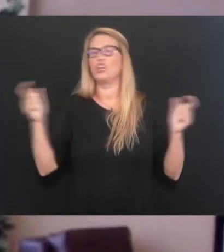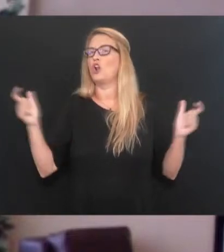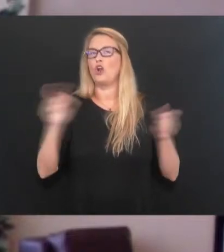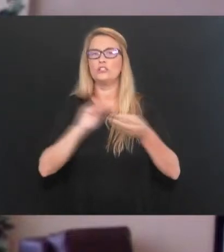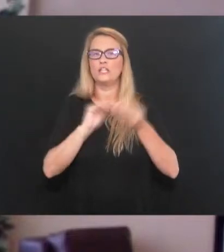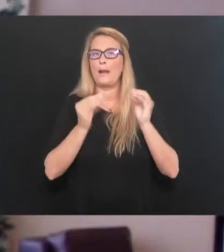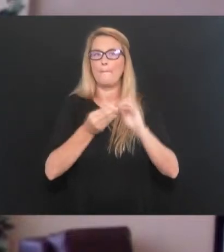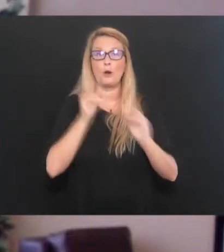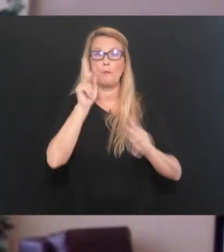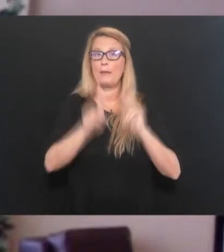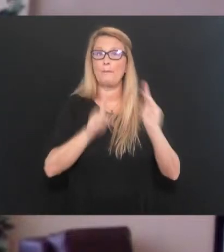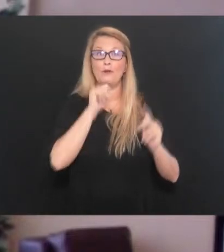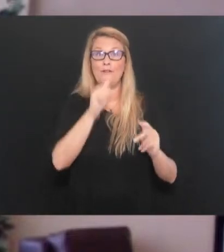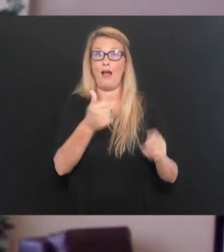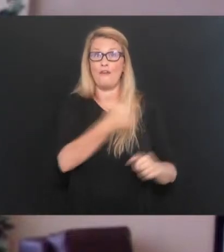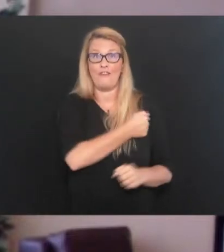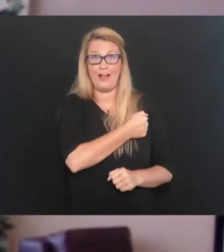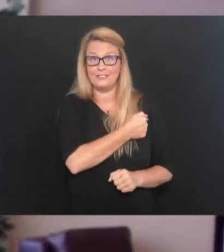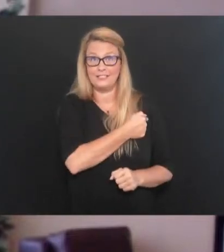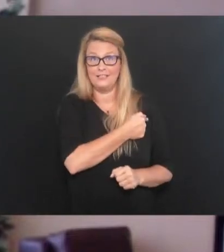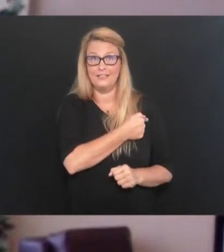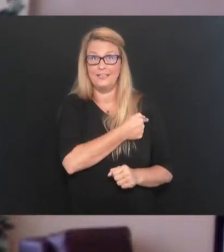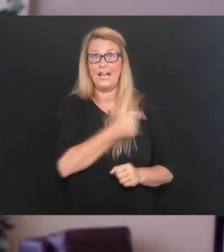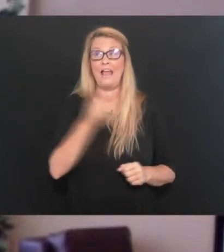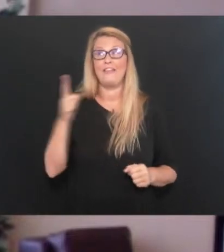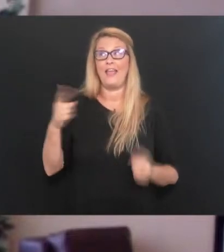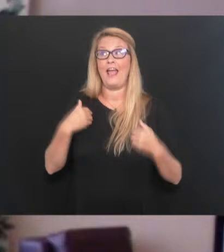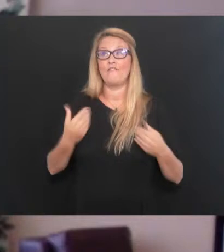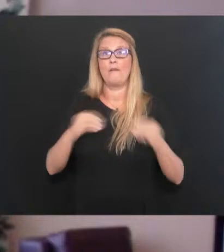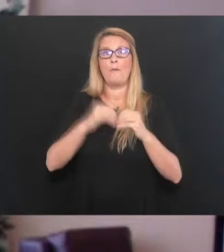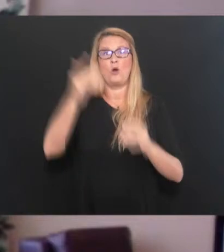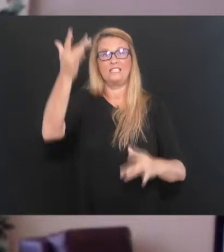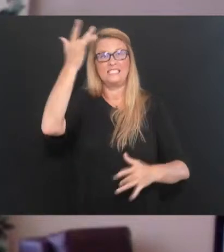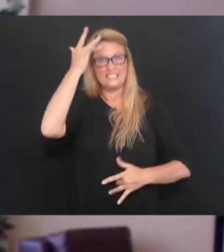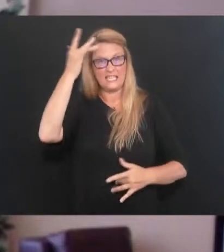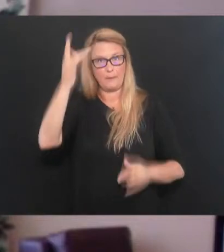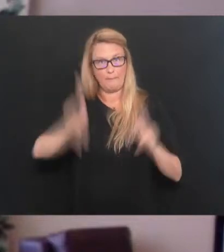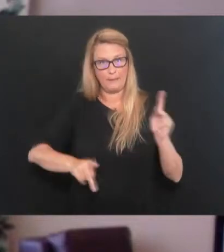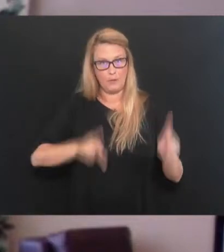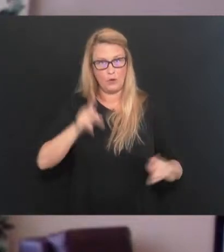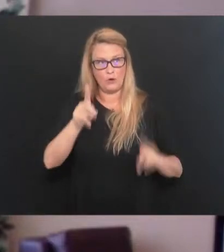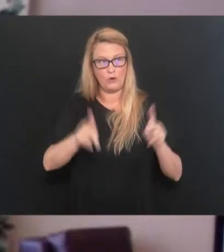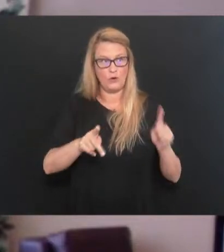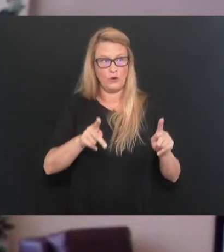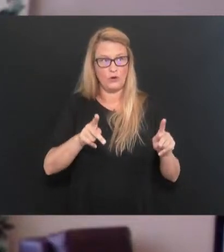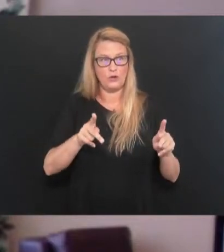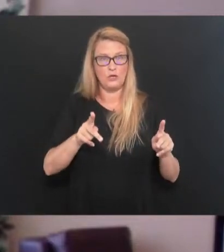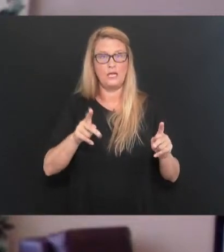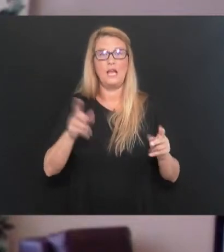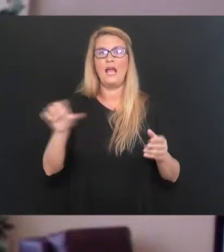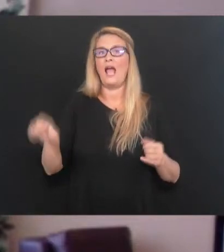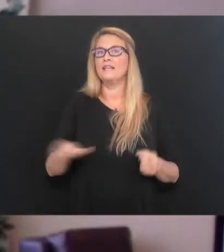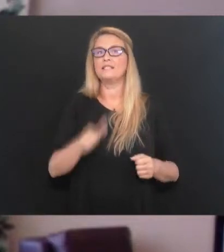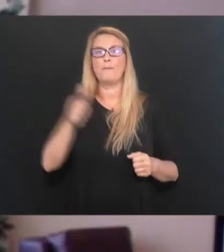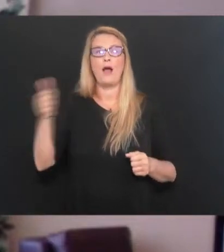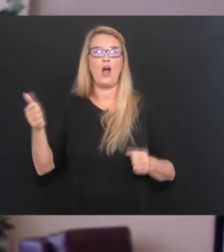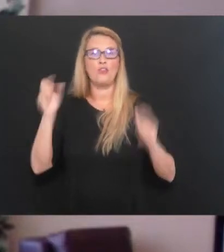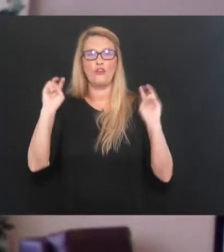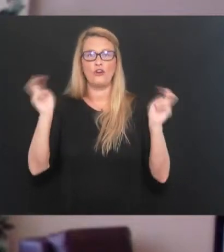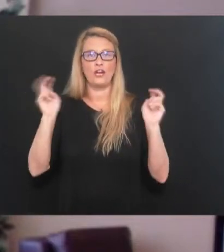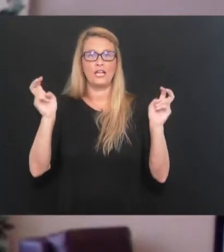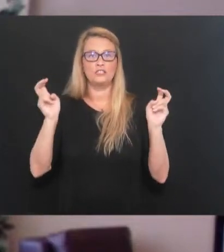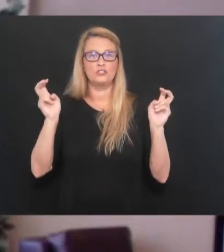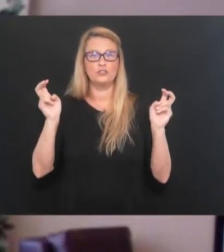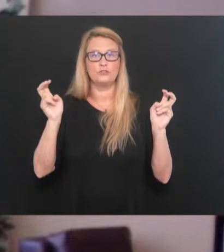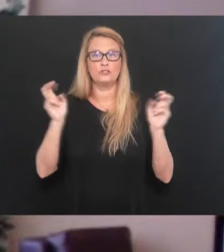unvaccinated people and maybe sicker people, but also part of it very well might be, some other issues with the